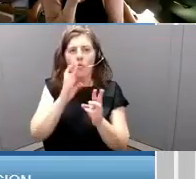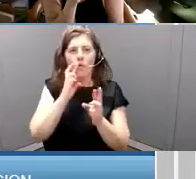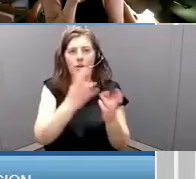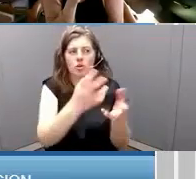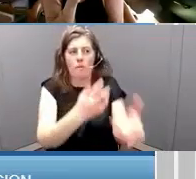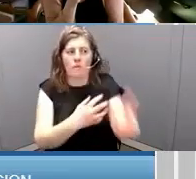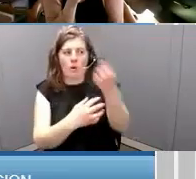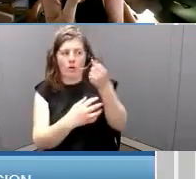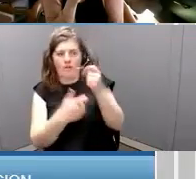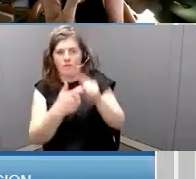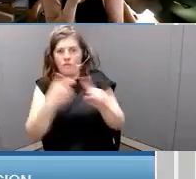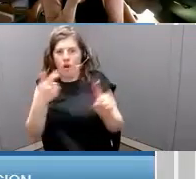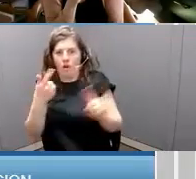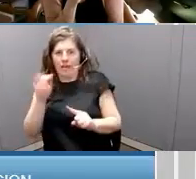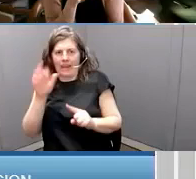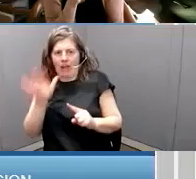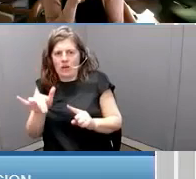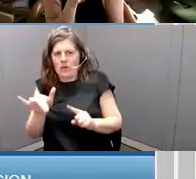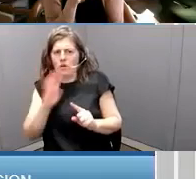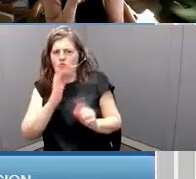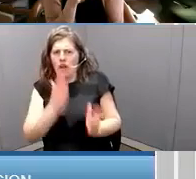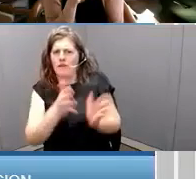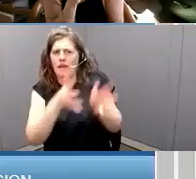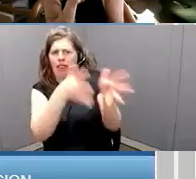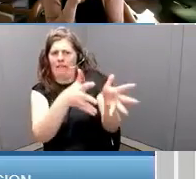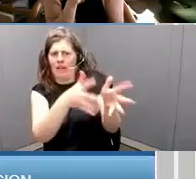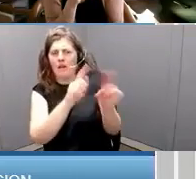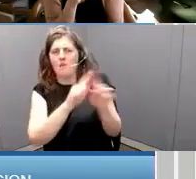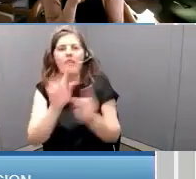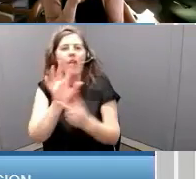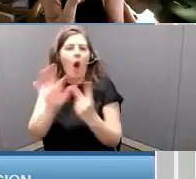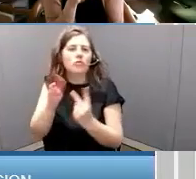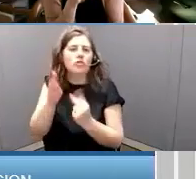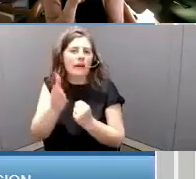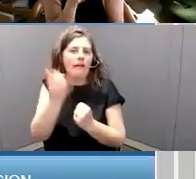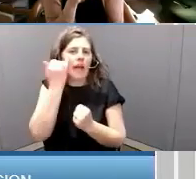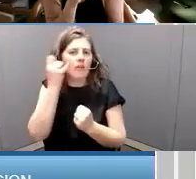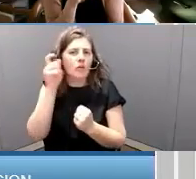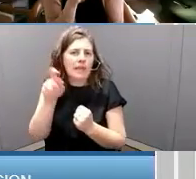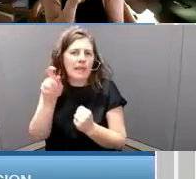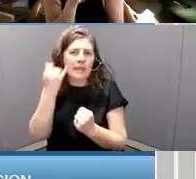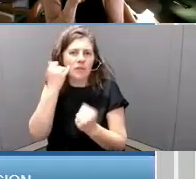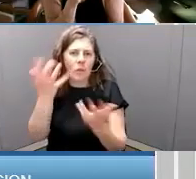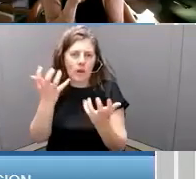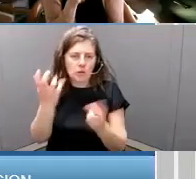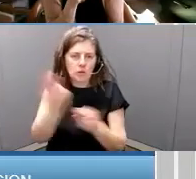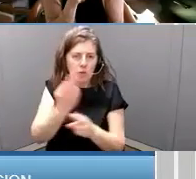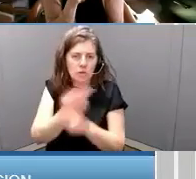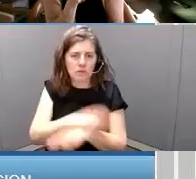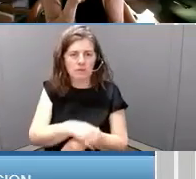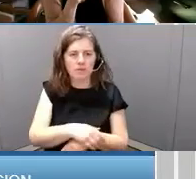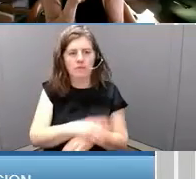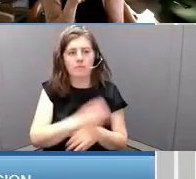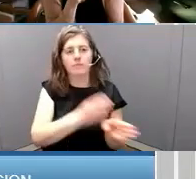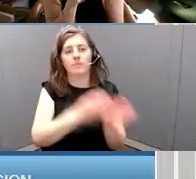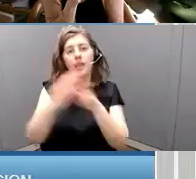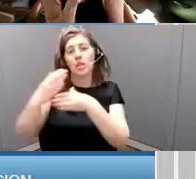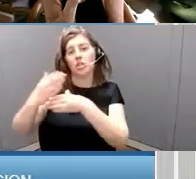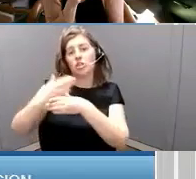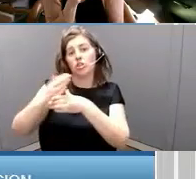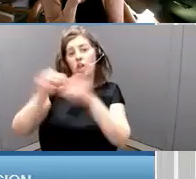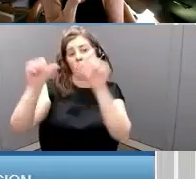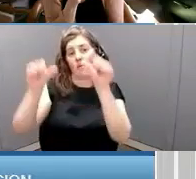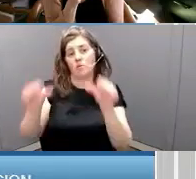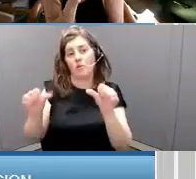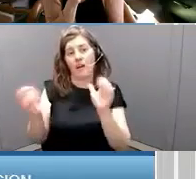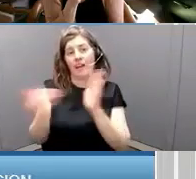presentation from the gallery at any time, but this option is here for you if you'd like. Share poster. At the bottom